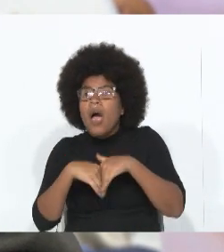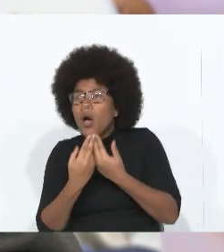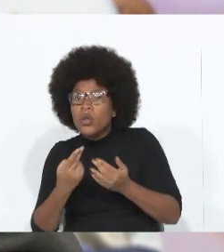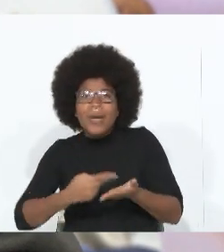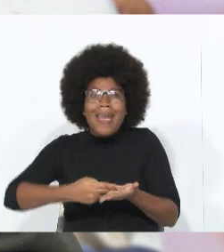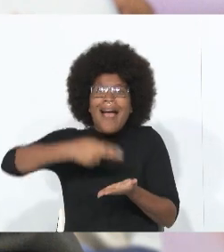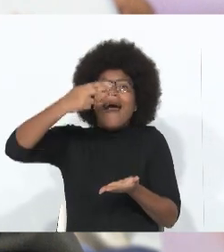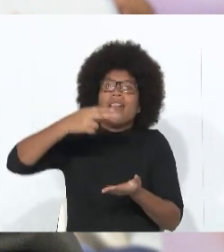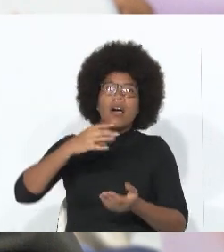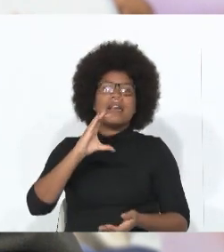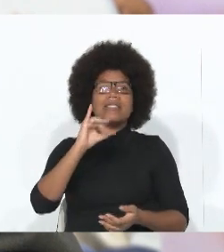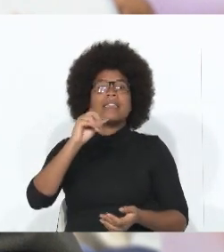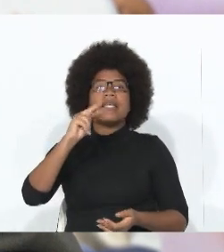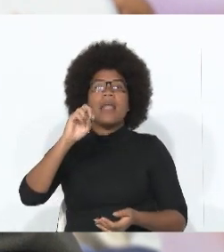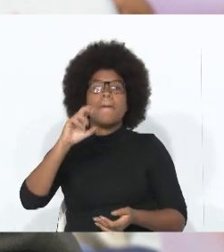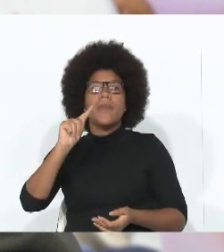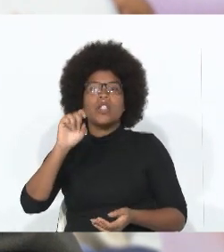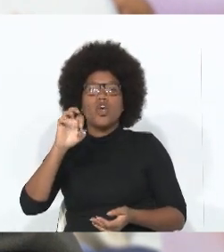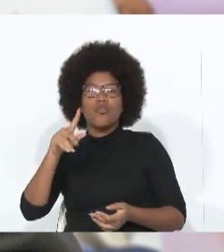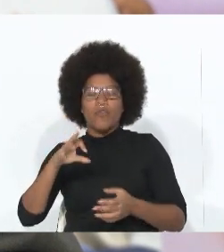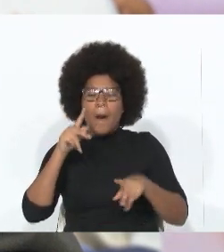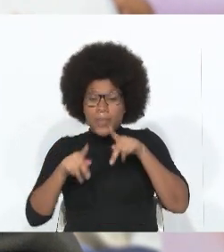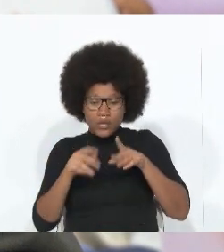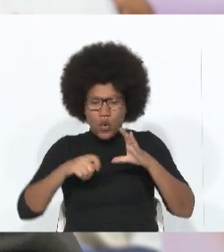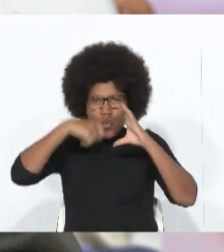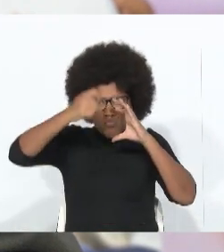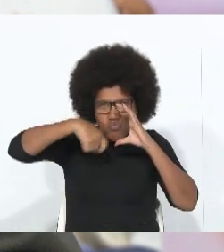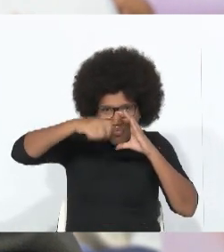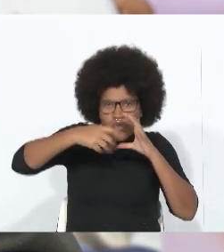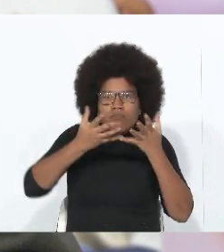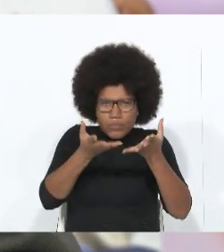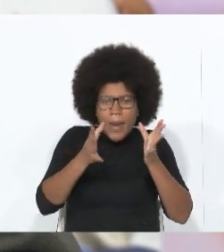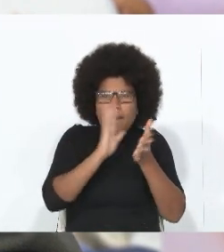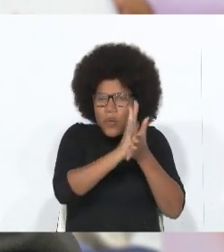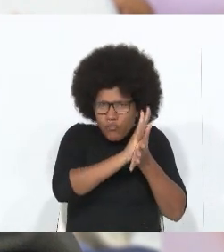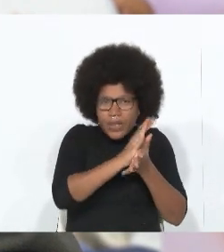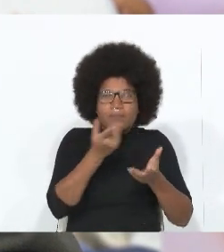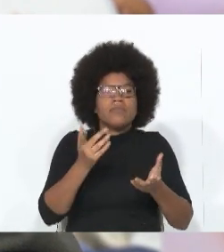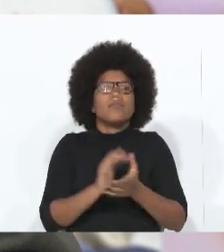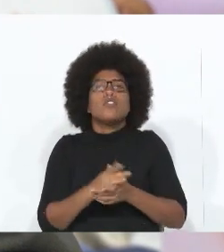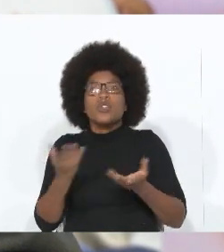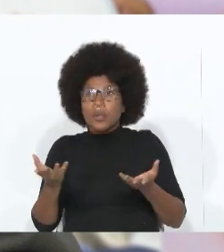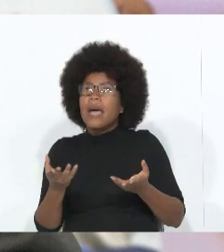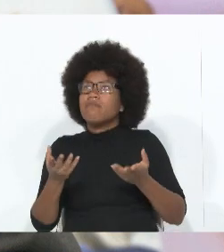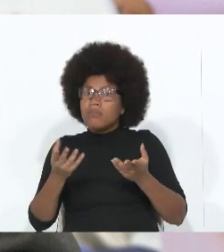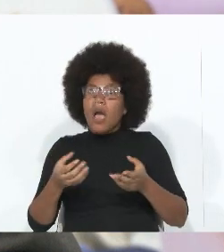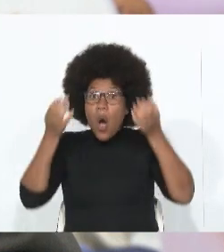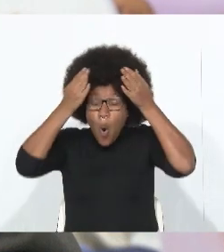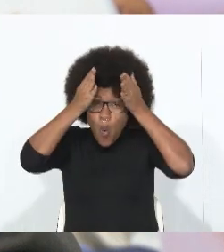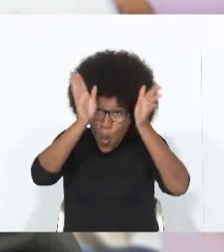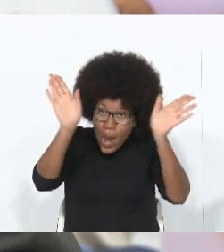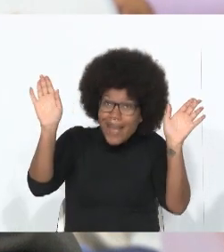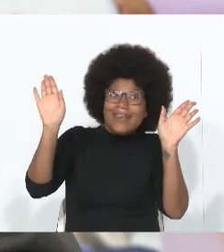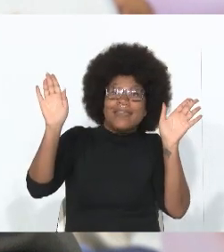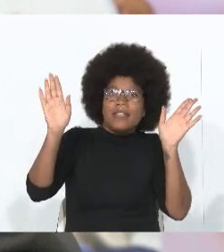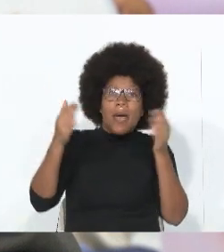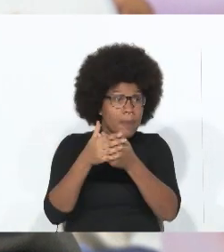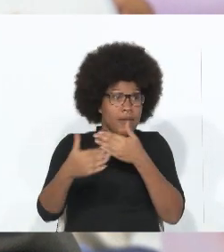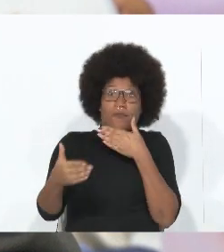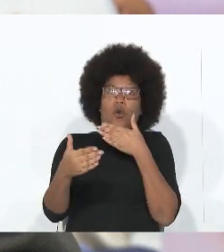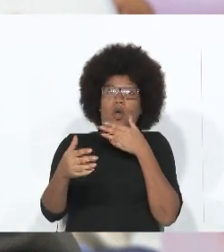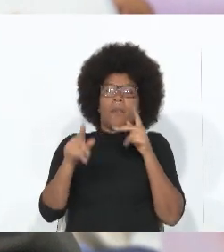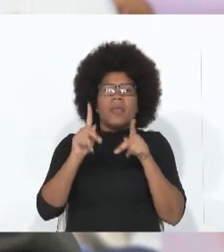a cinematographer? How do we hire this person? And it raised the question of sensitization. And prior to that, it would have just